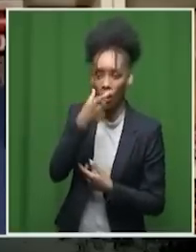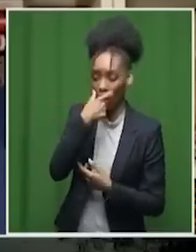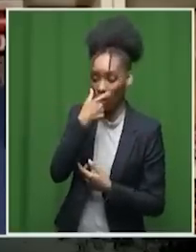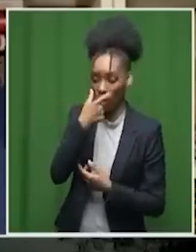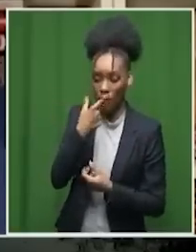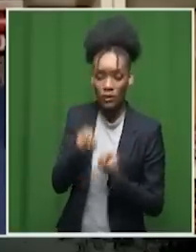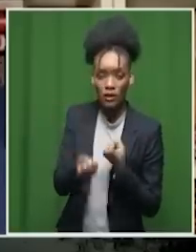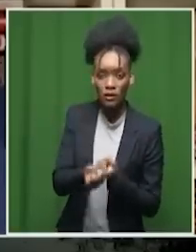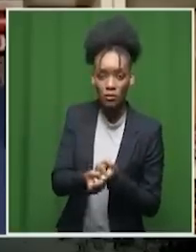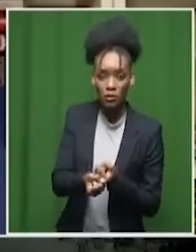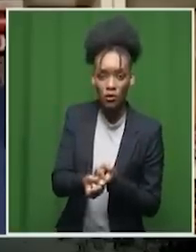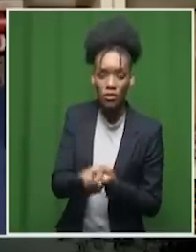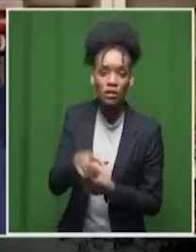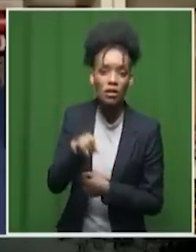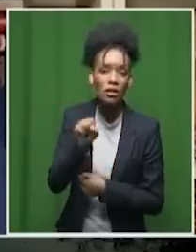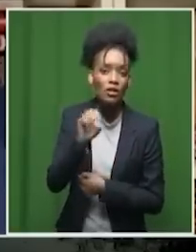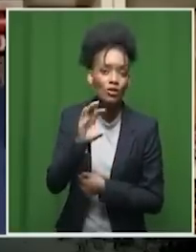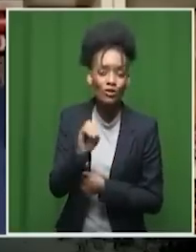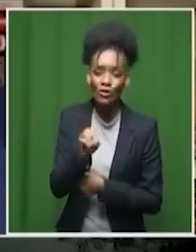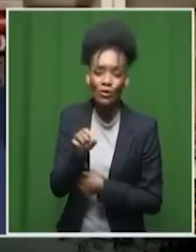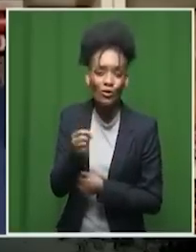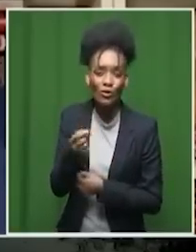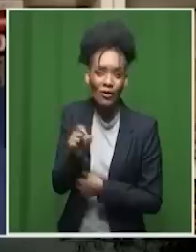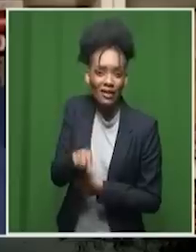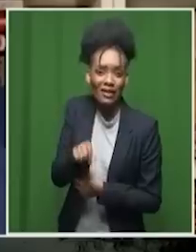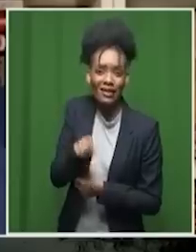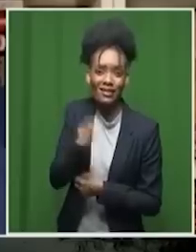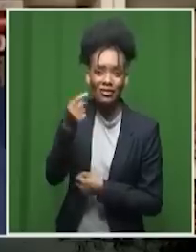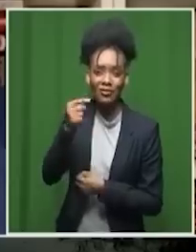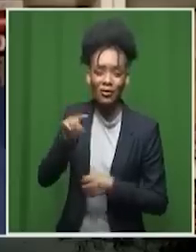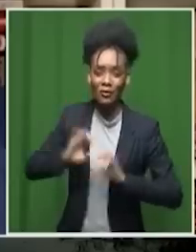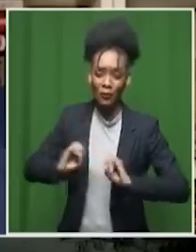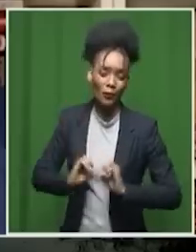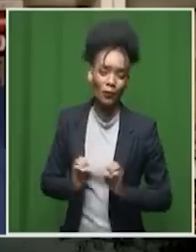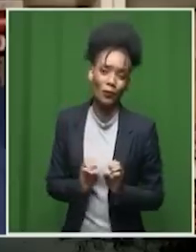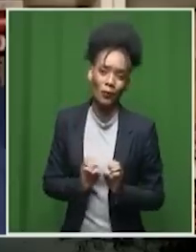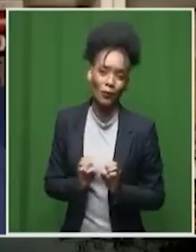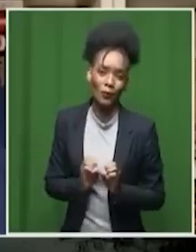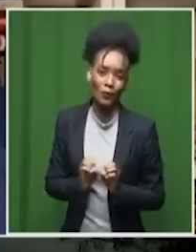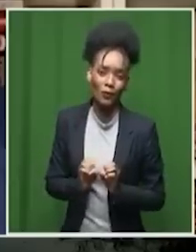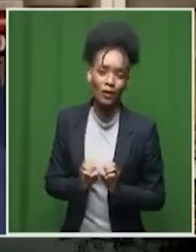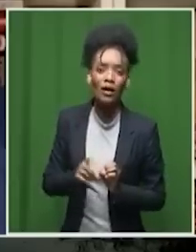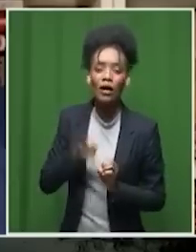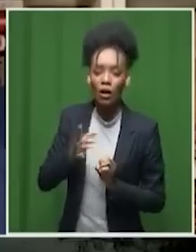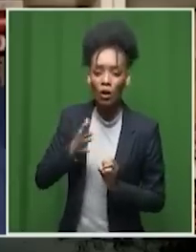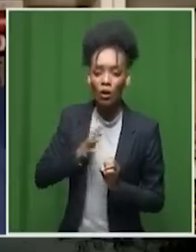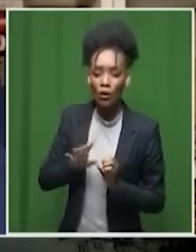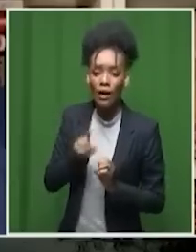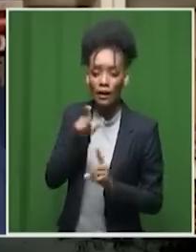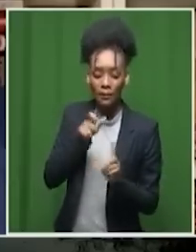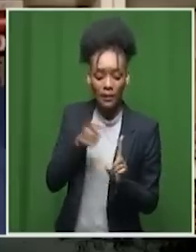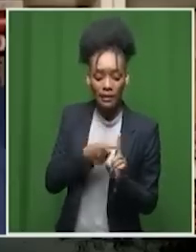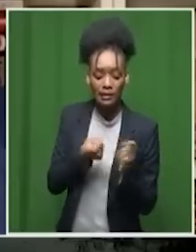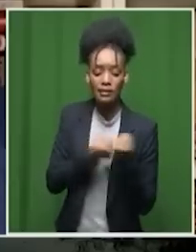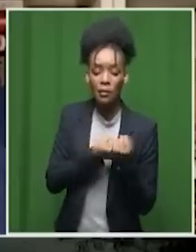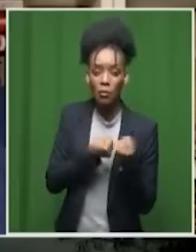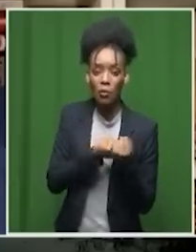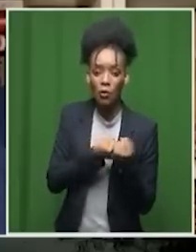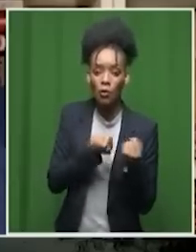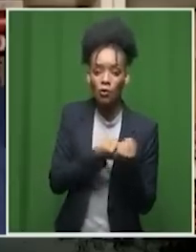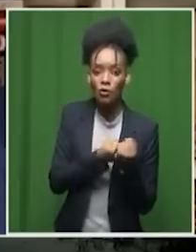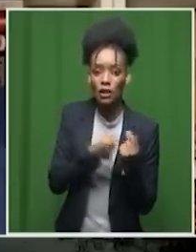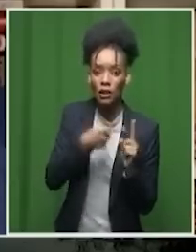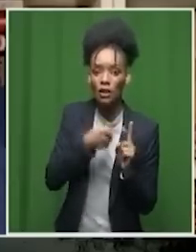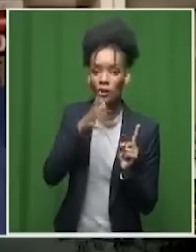candidature. Surely that was not for nothing. It was so that you are backing someone who would then basically be at